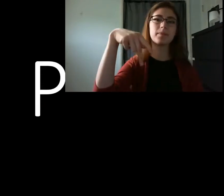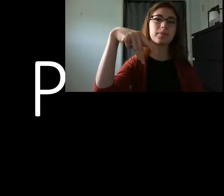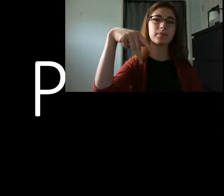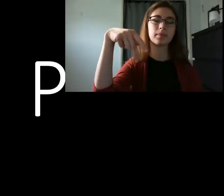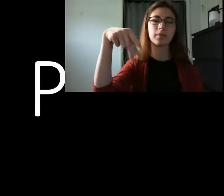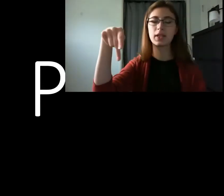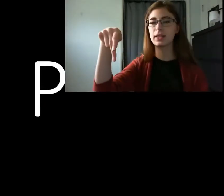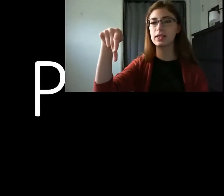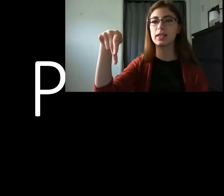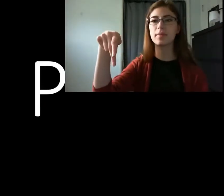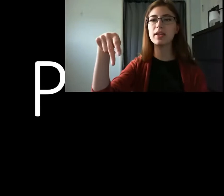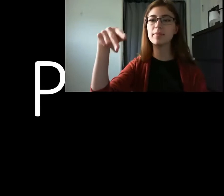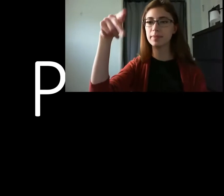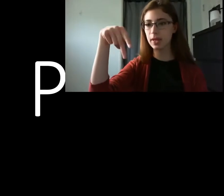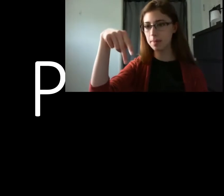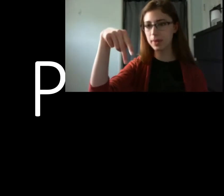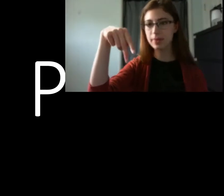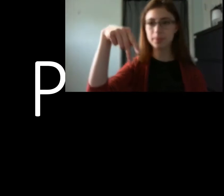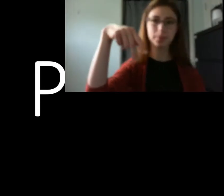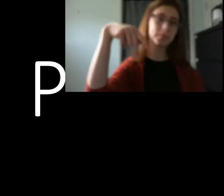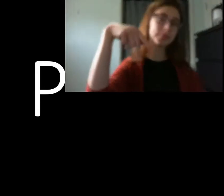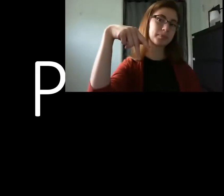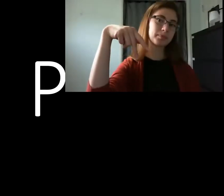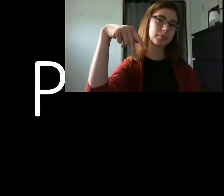down. That's the letter P. P.